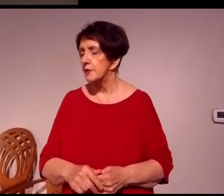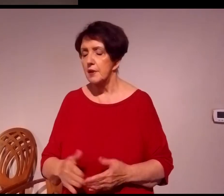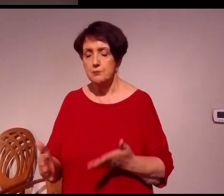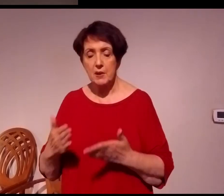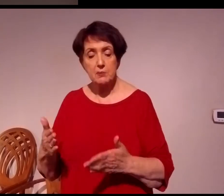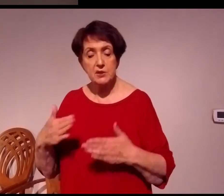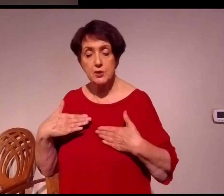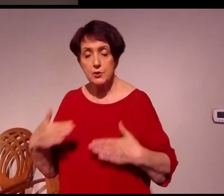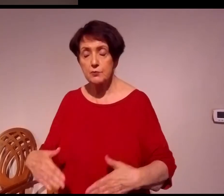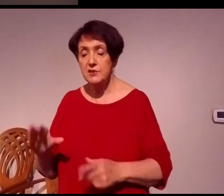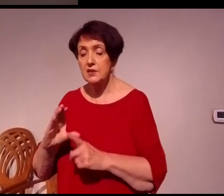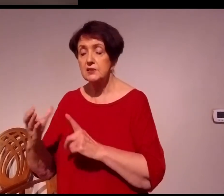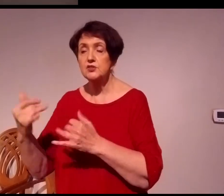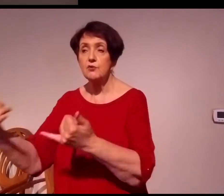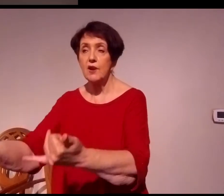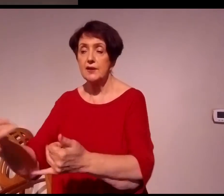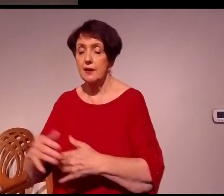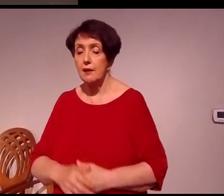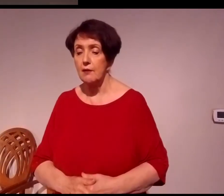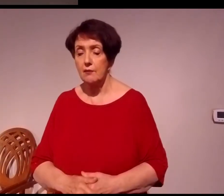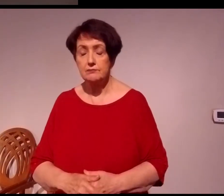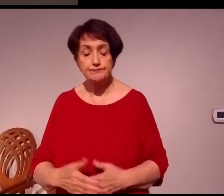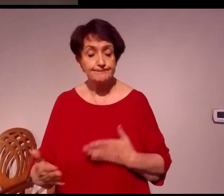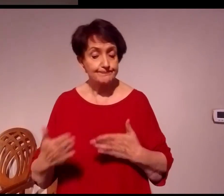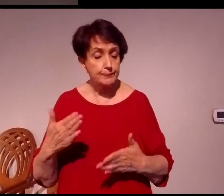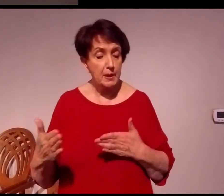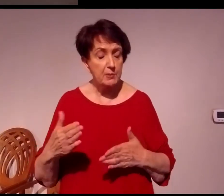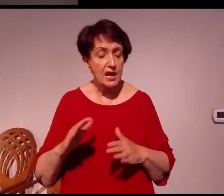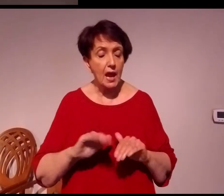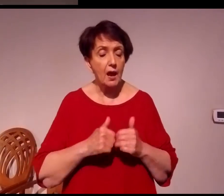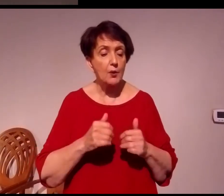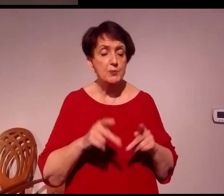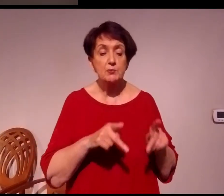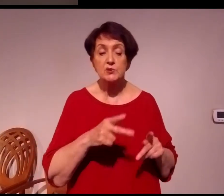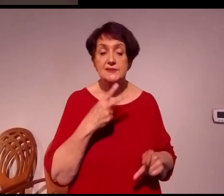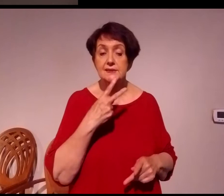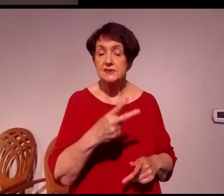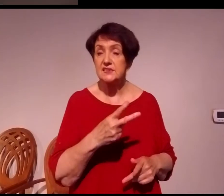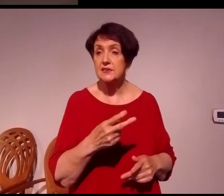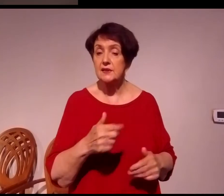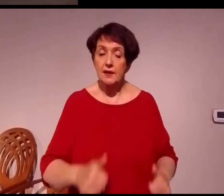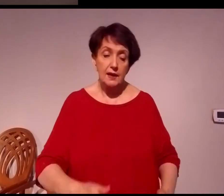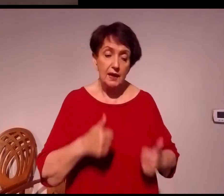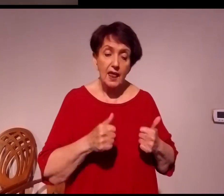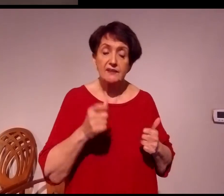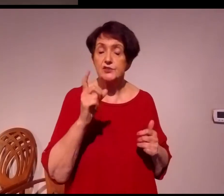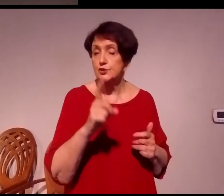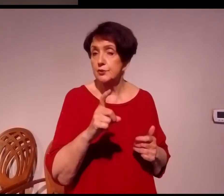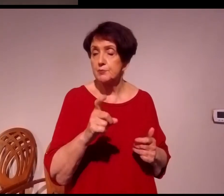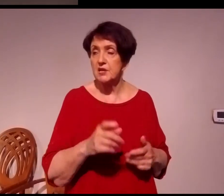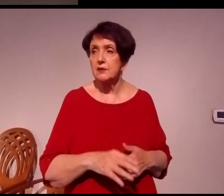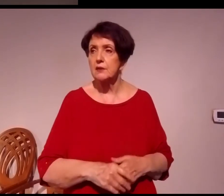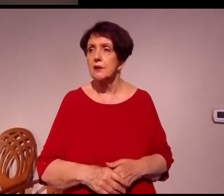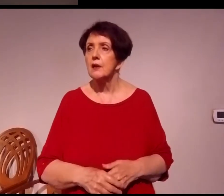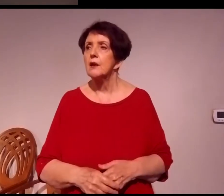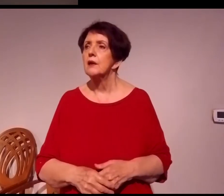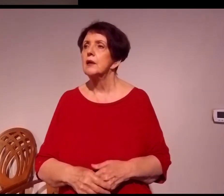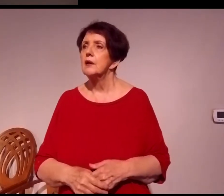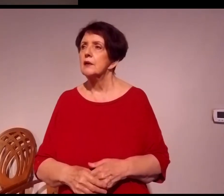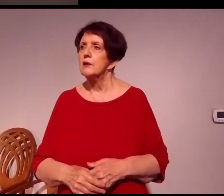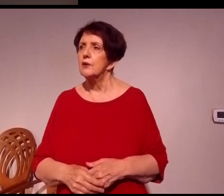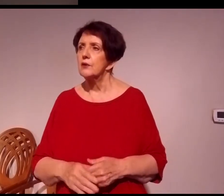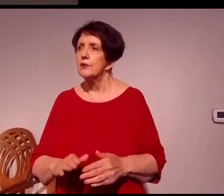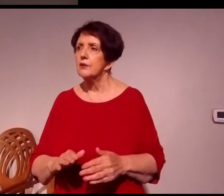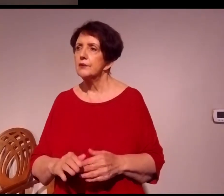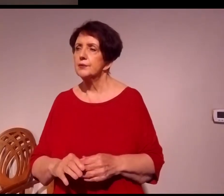human condition right now. That may be how people are perceiving how life ought to be and however they need to behave